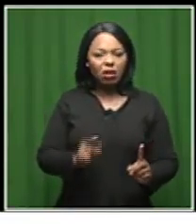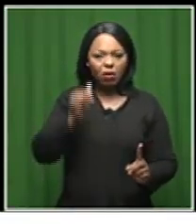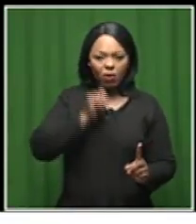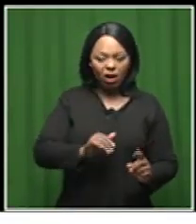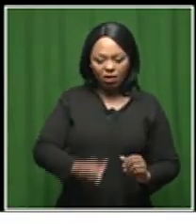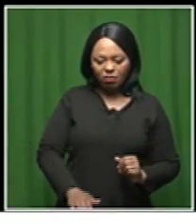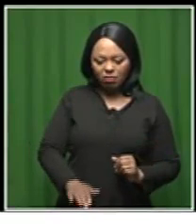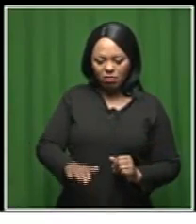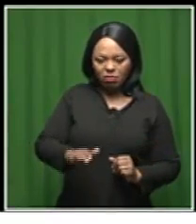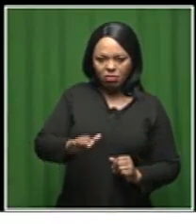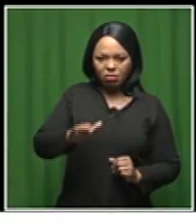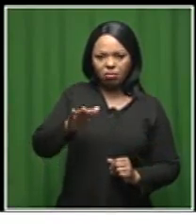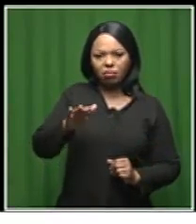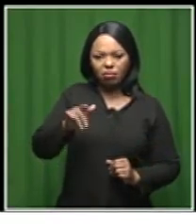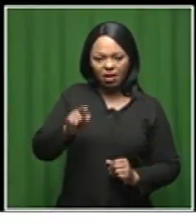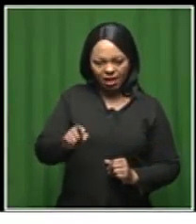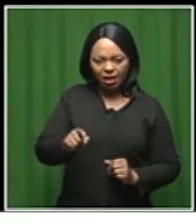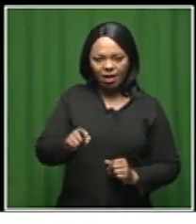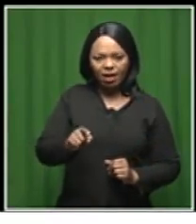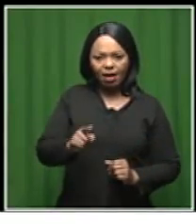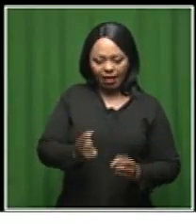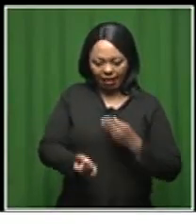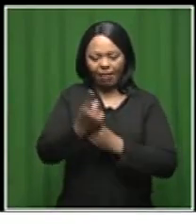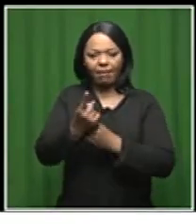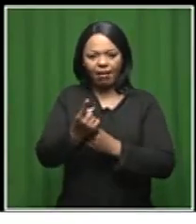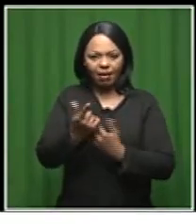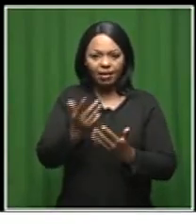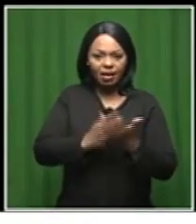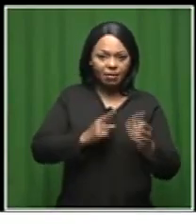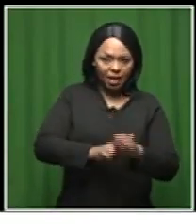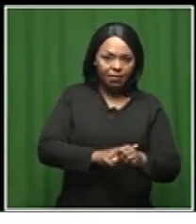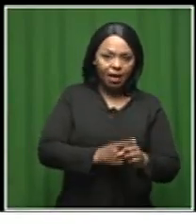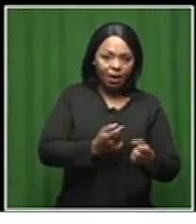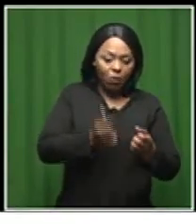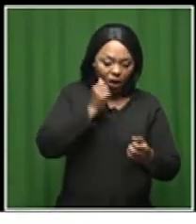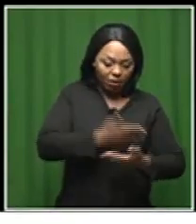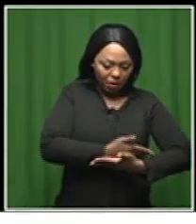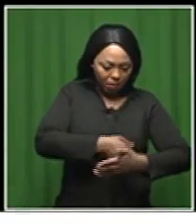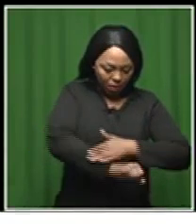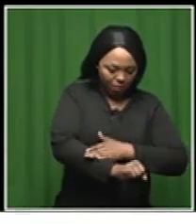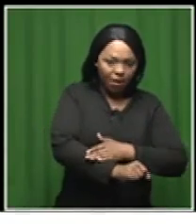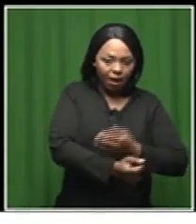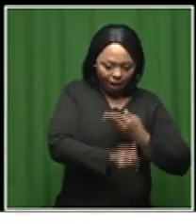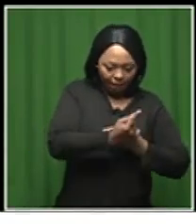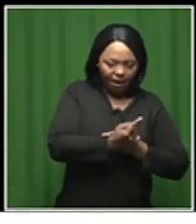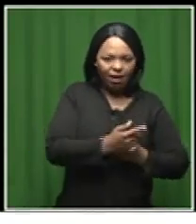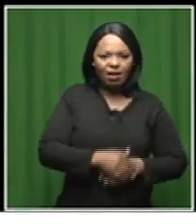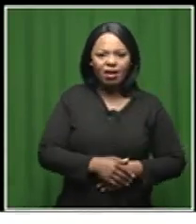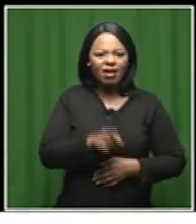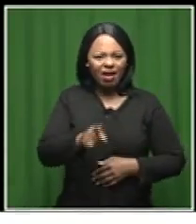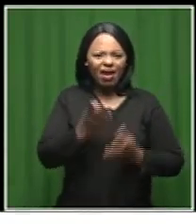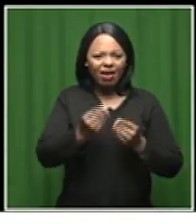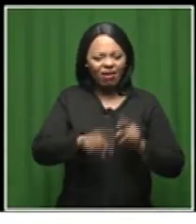child is born. But they affect, unfortunately, people of all ages, but as